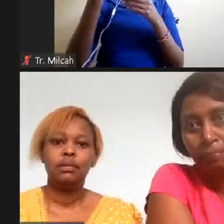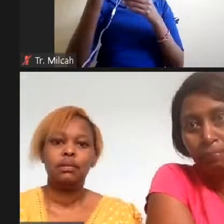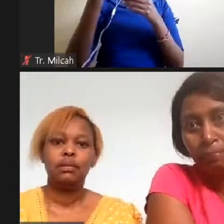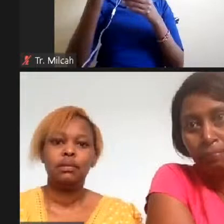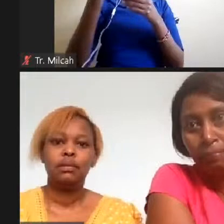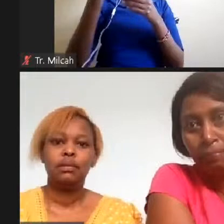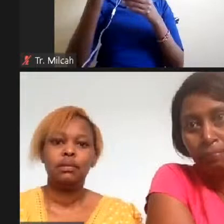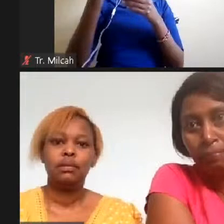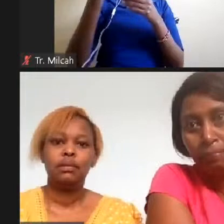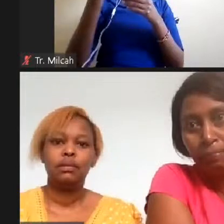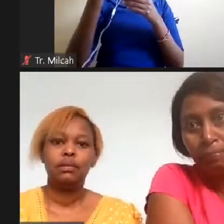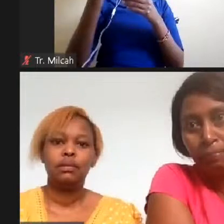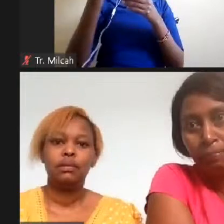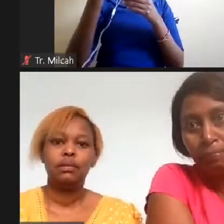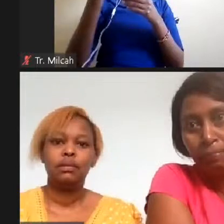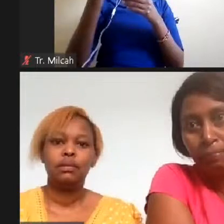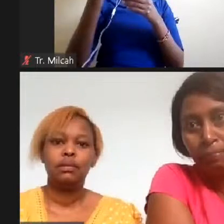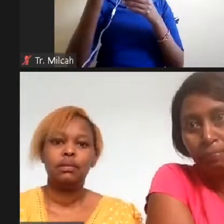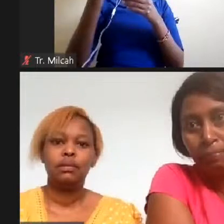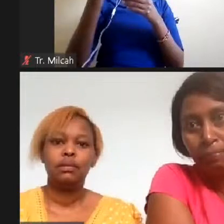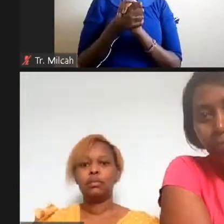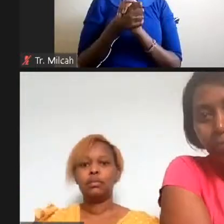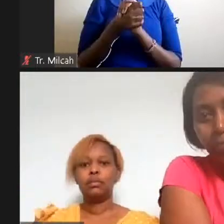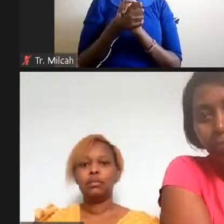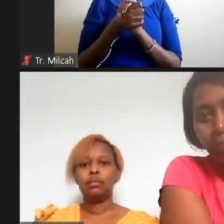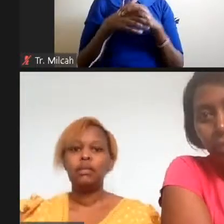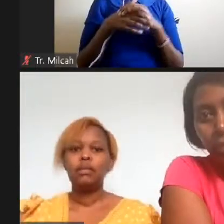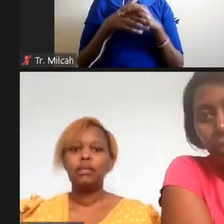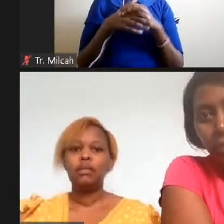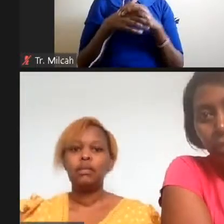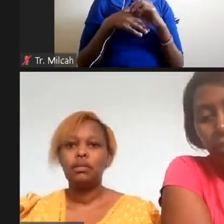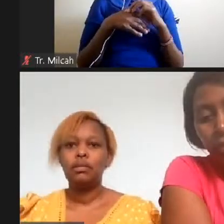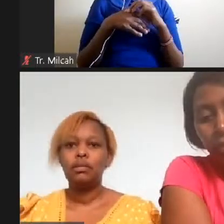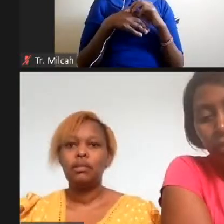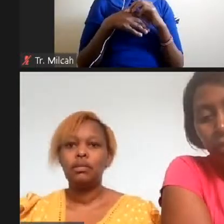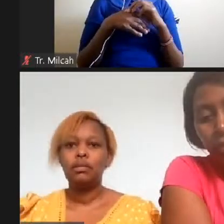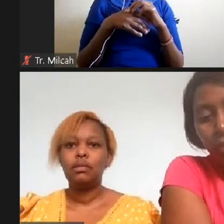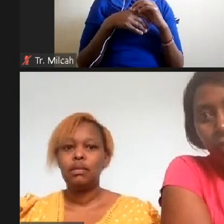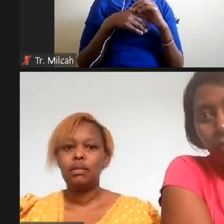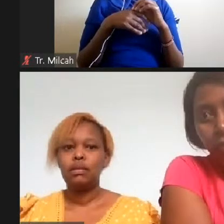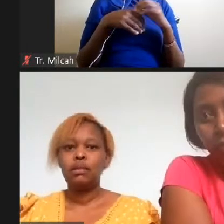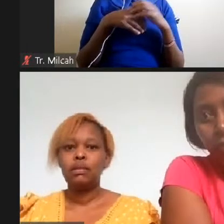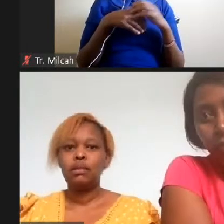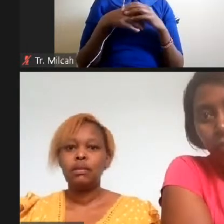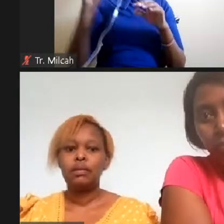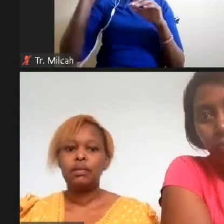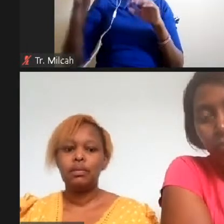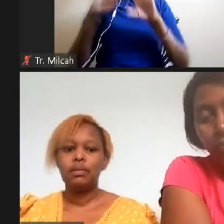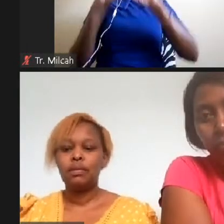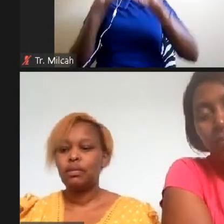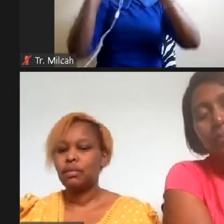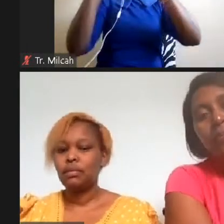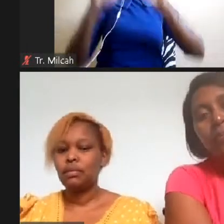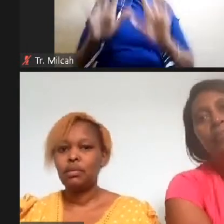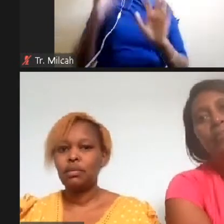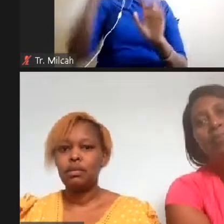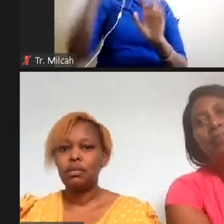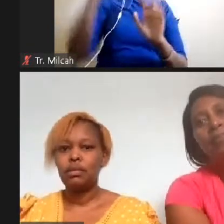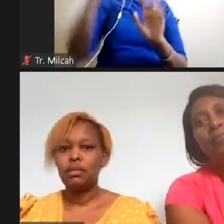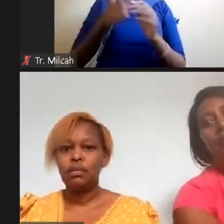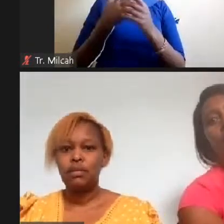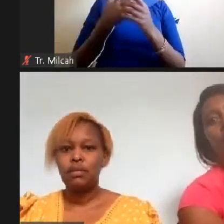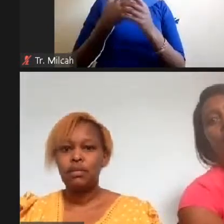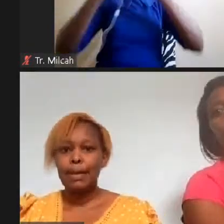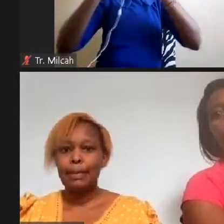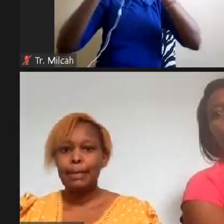when you're not with them, because that is something that actually is a tool that is provided for us, and it actually gives us a lot of security. When we are